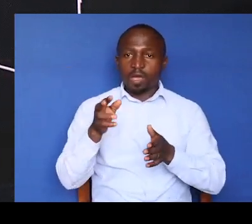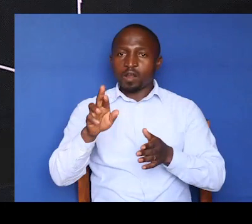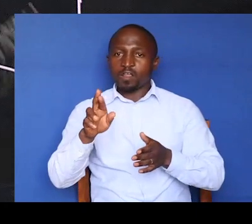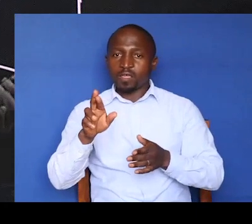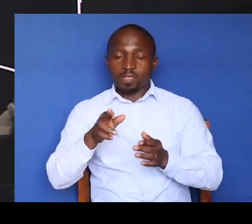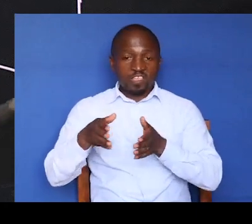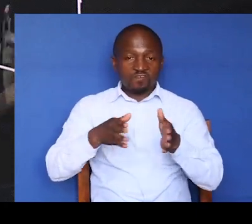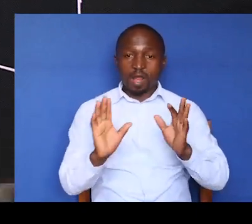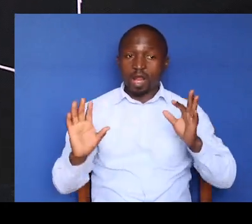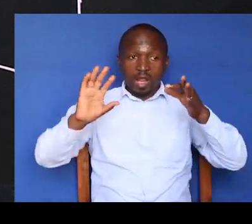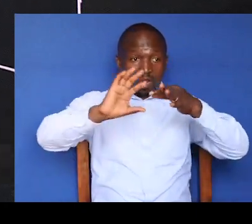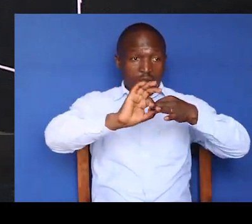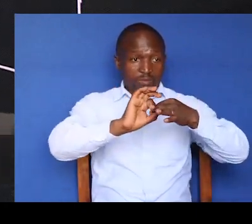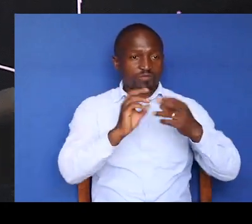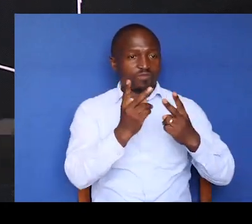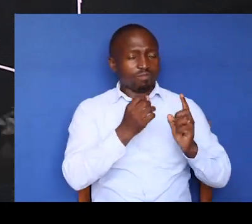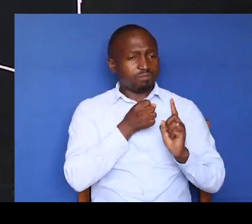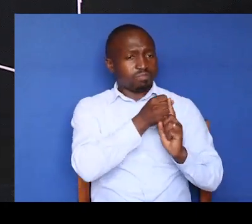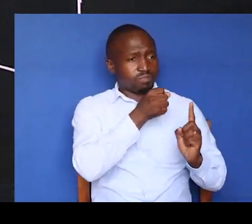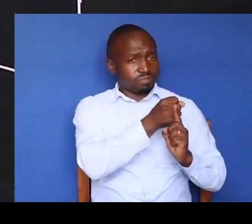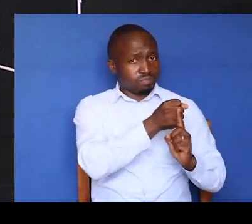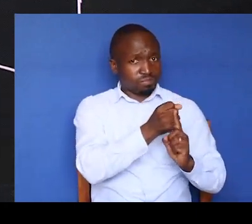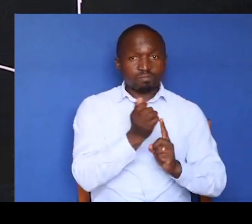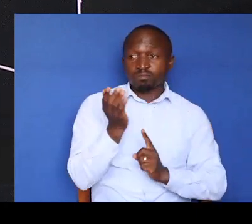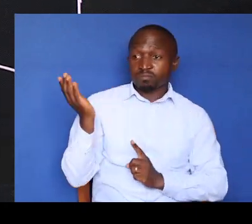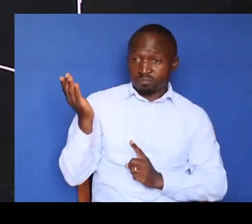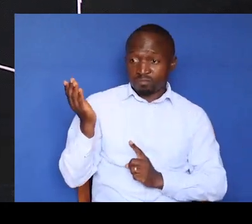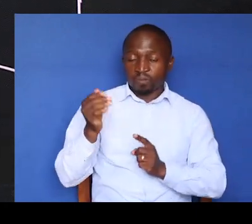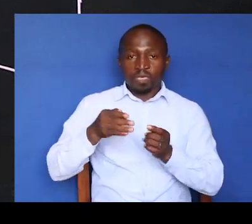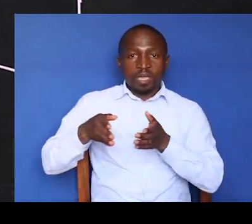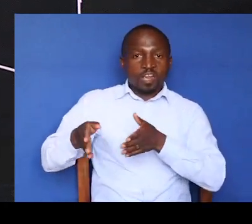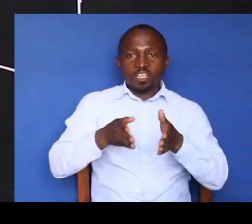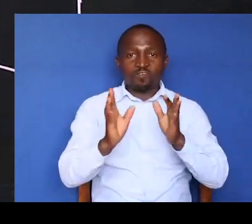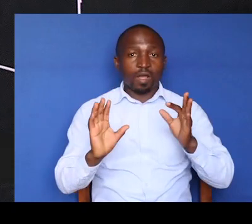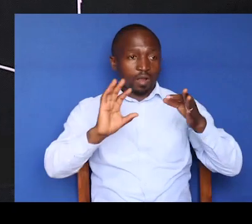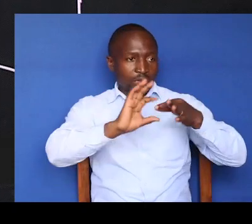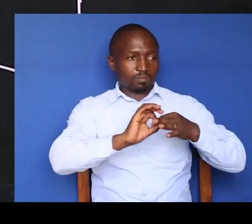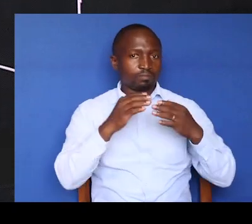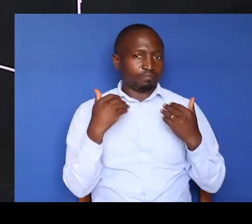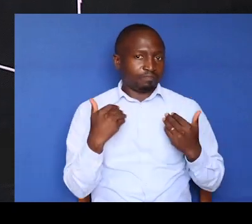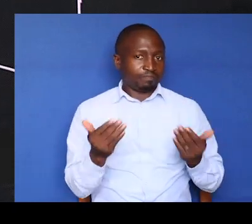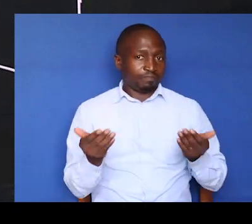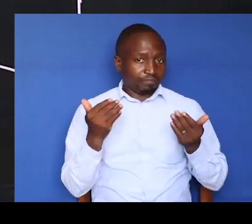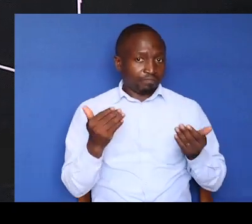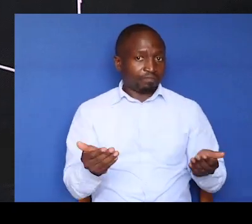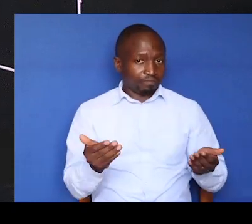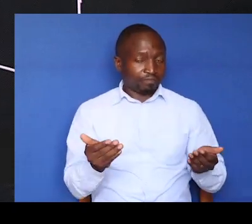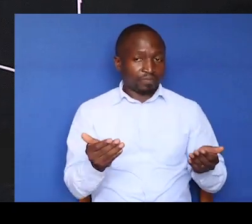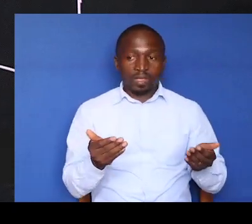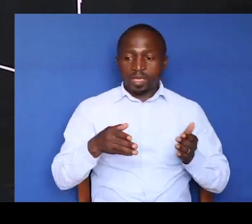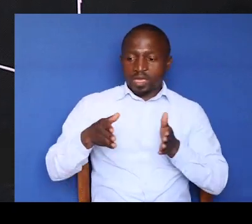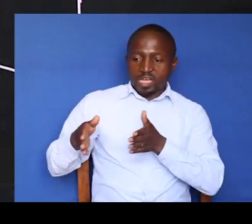river rejuvenation. So we also regard nick point as another feature of river capture. So generally, river